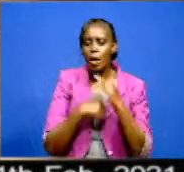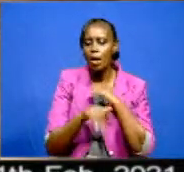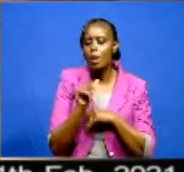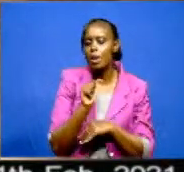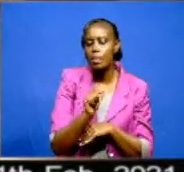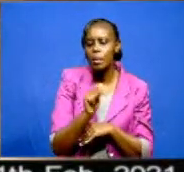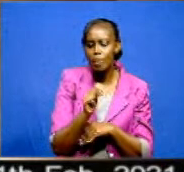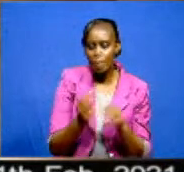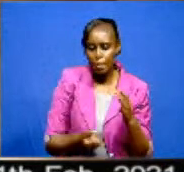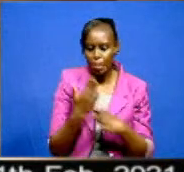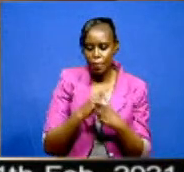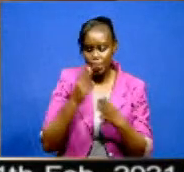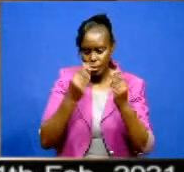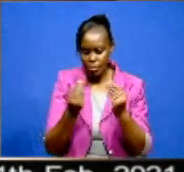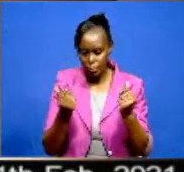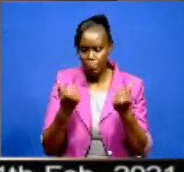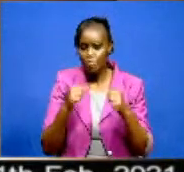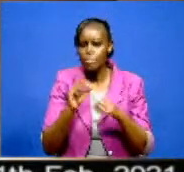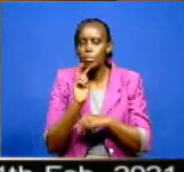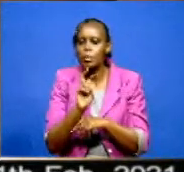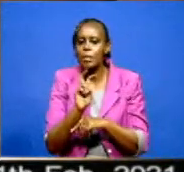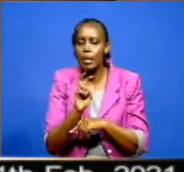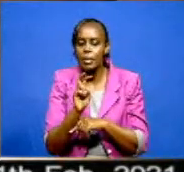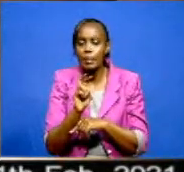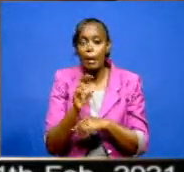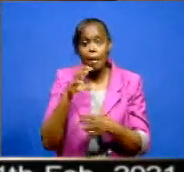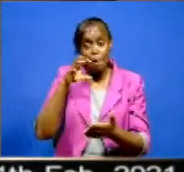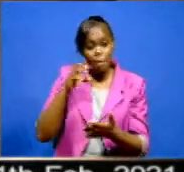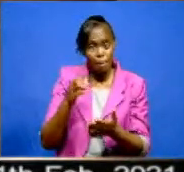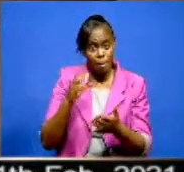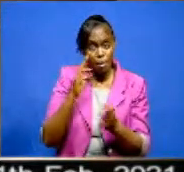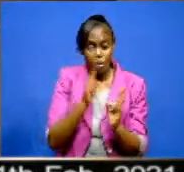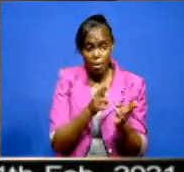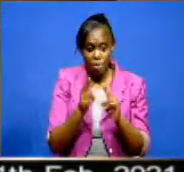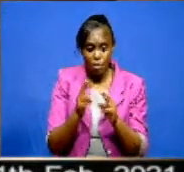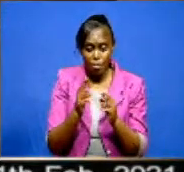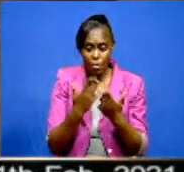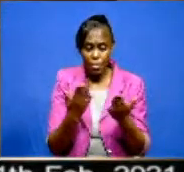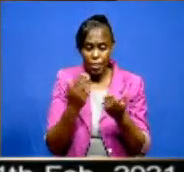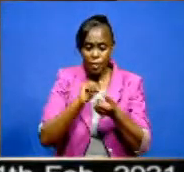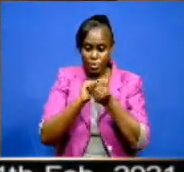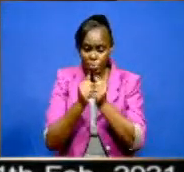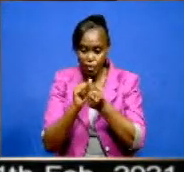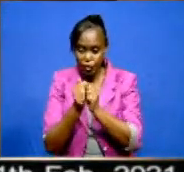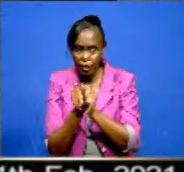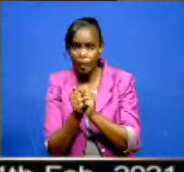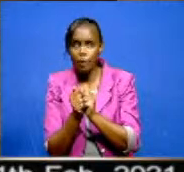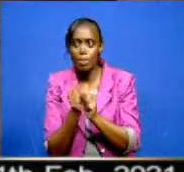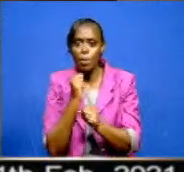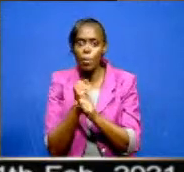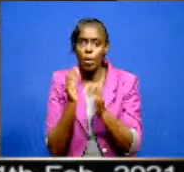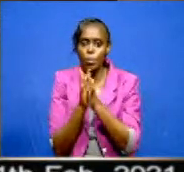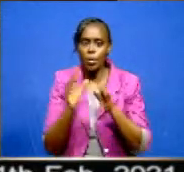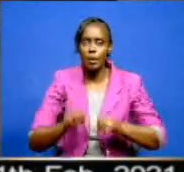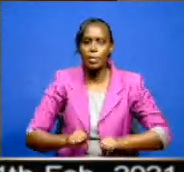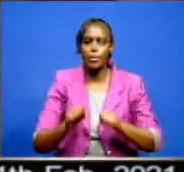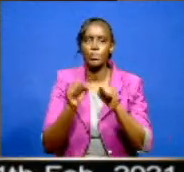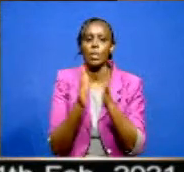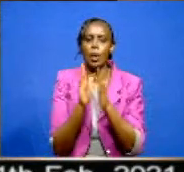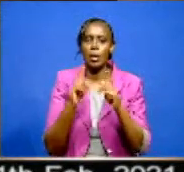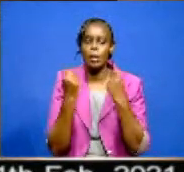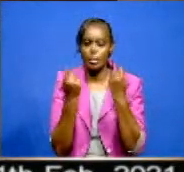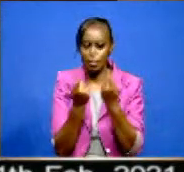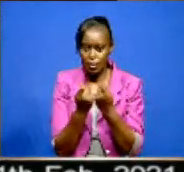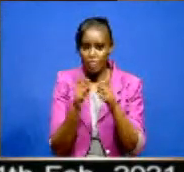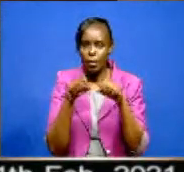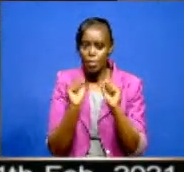really need to come up with solutions, because you can see that's nature and things have changed. So I'm going to work with the chairman and your team